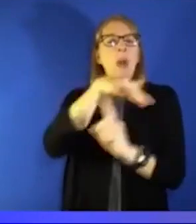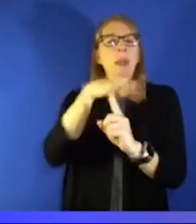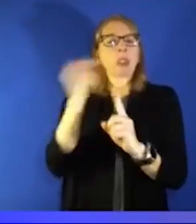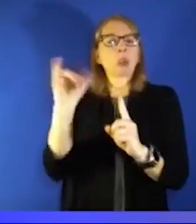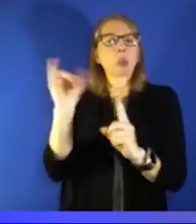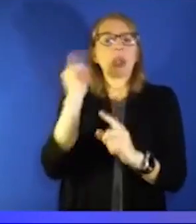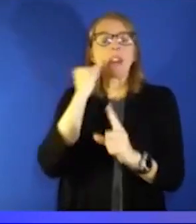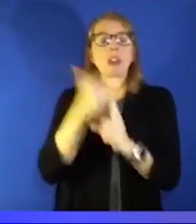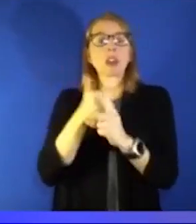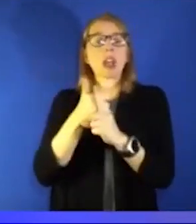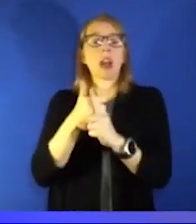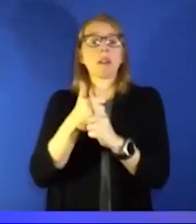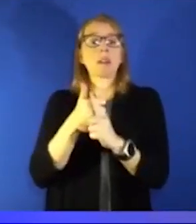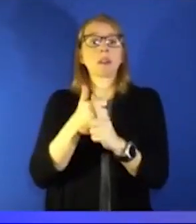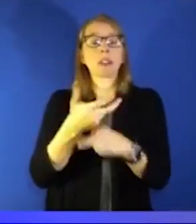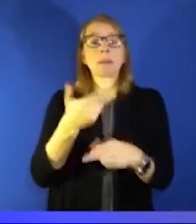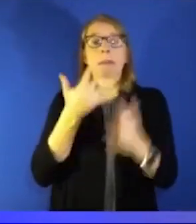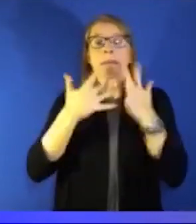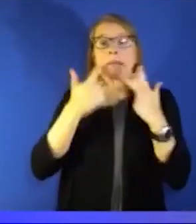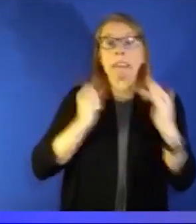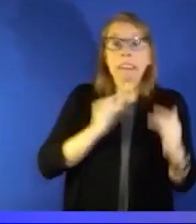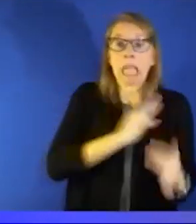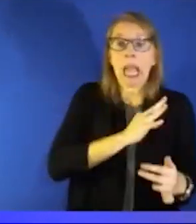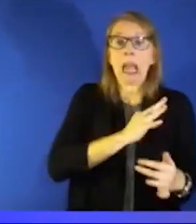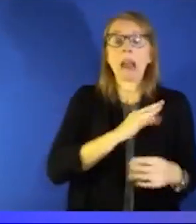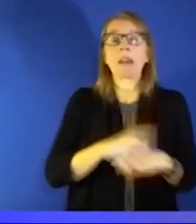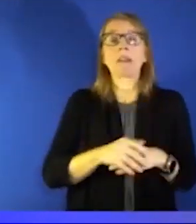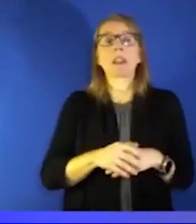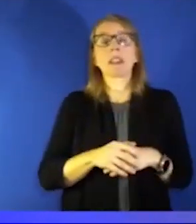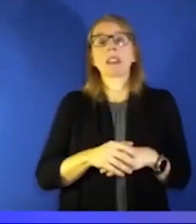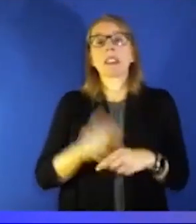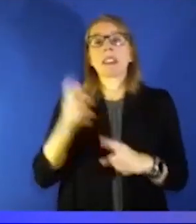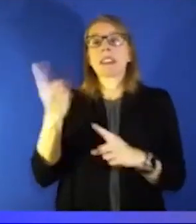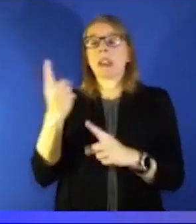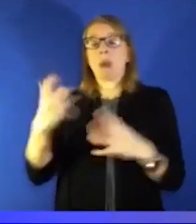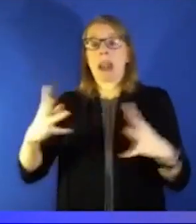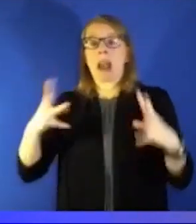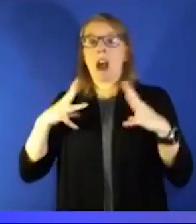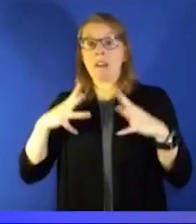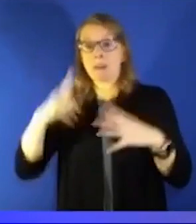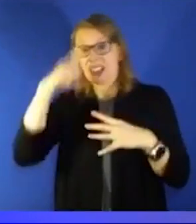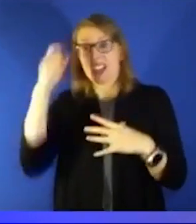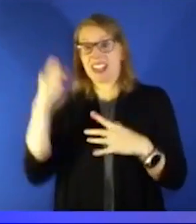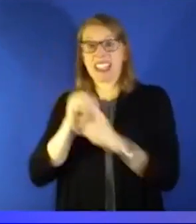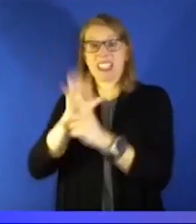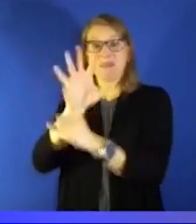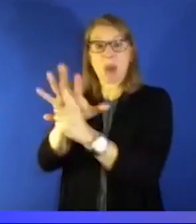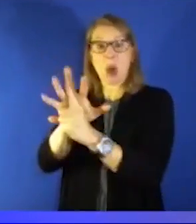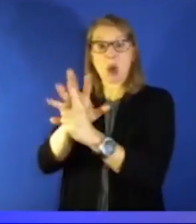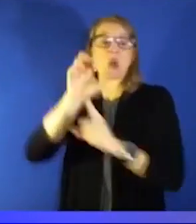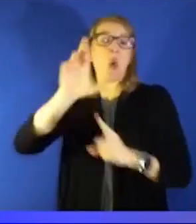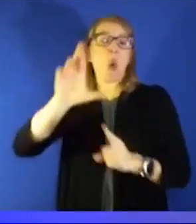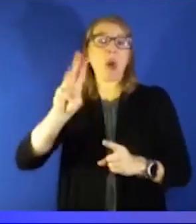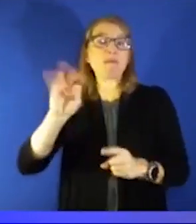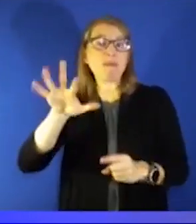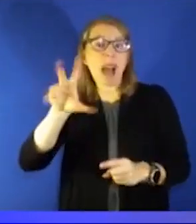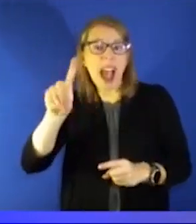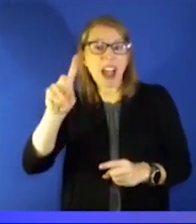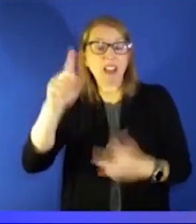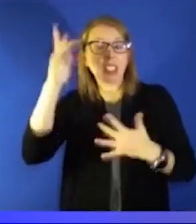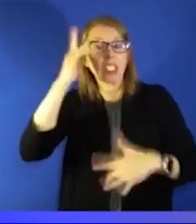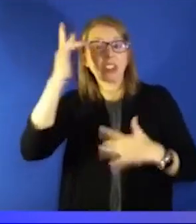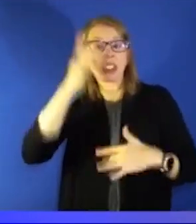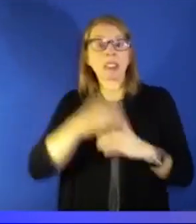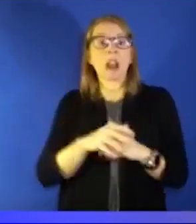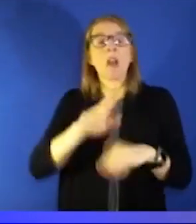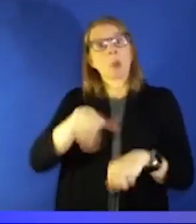are short-staffed and to have somebody out because they were exposed or because they have a mild illness, of course, people that